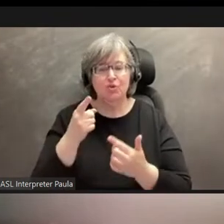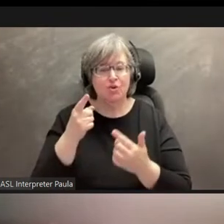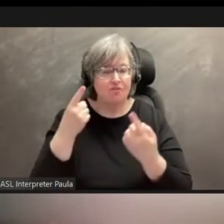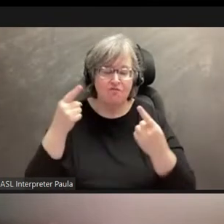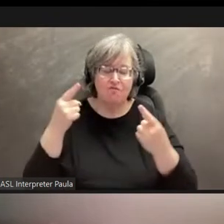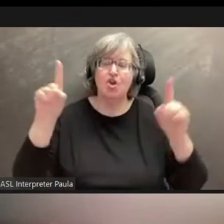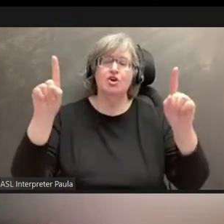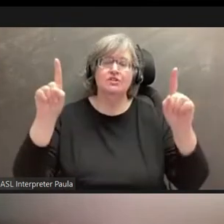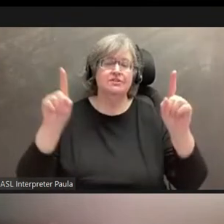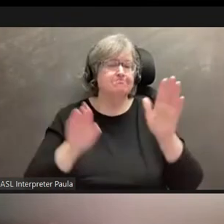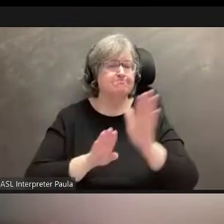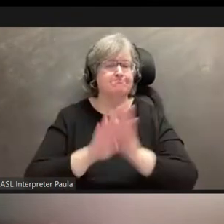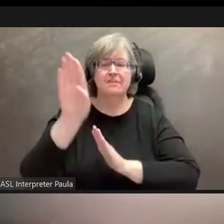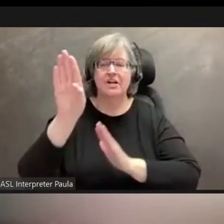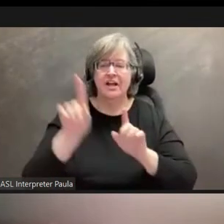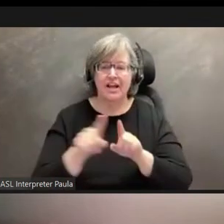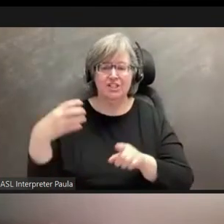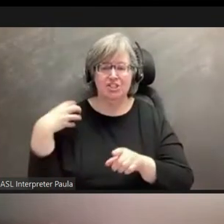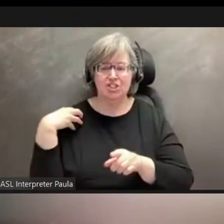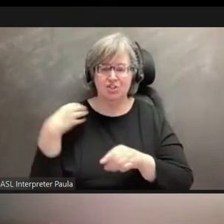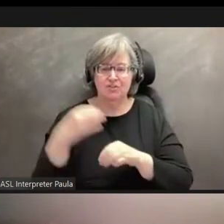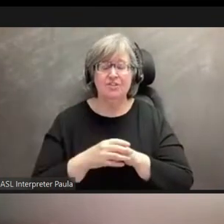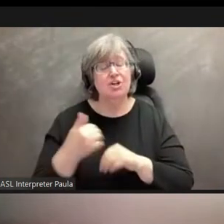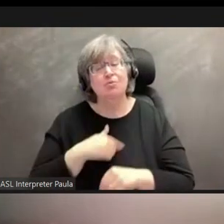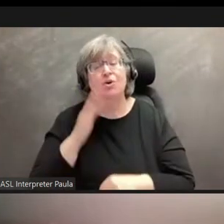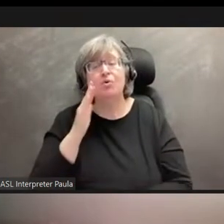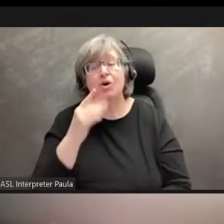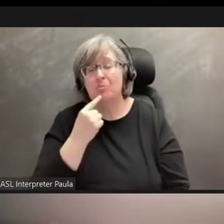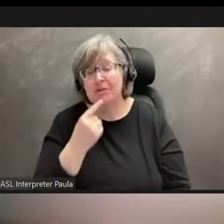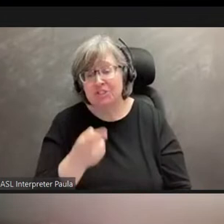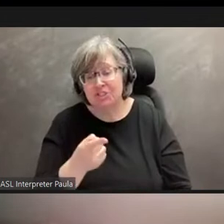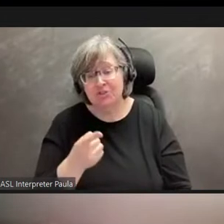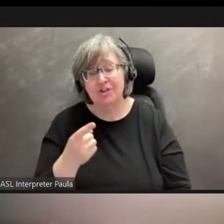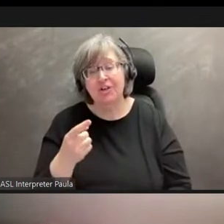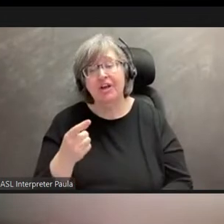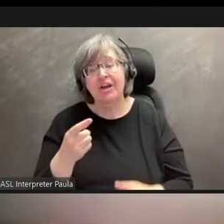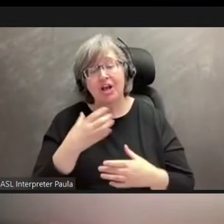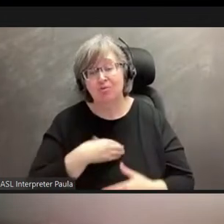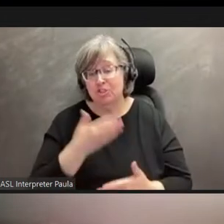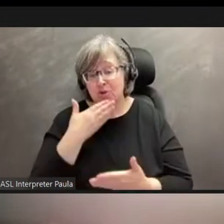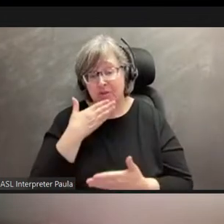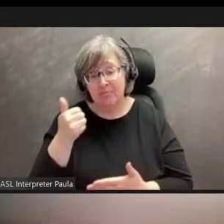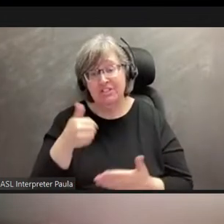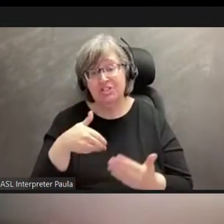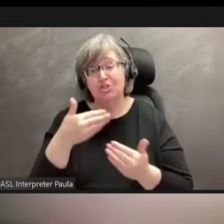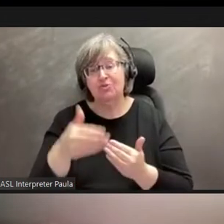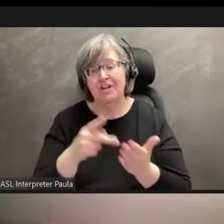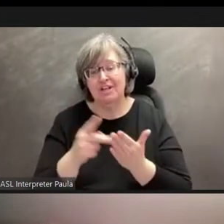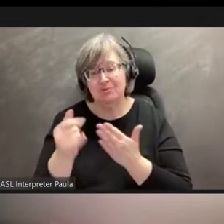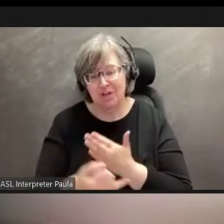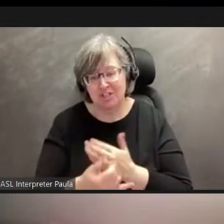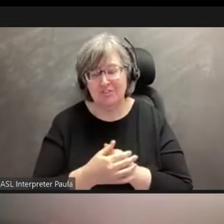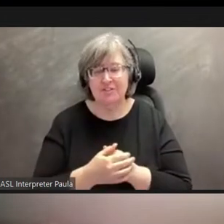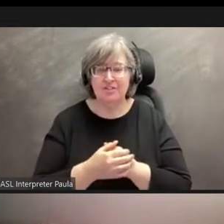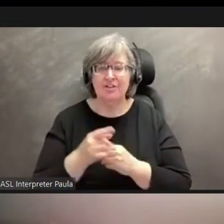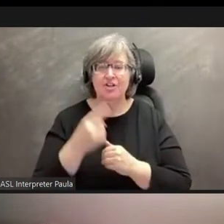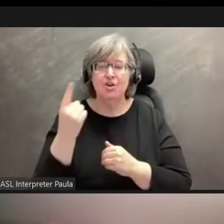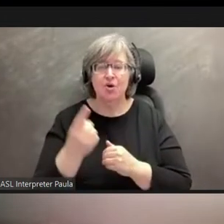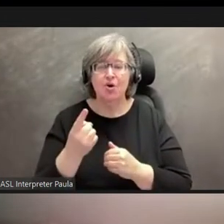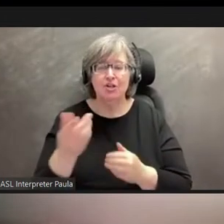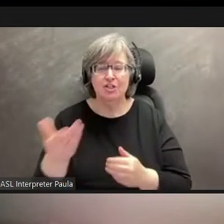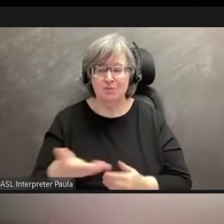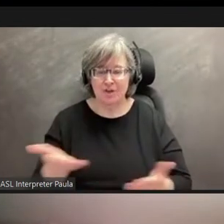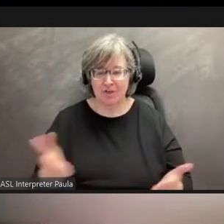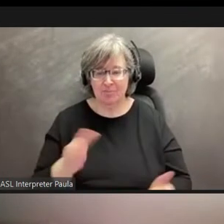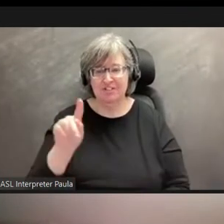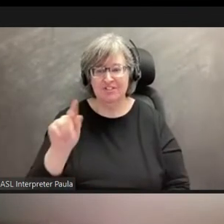short as it was. We will miss you and wish you the best of luck in your next projects. You're always welcome here at CTA,